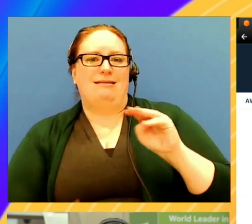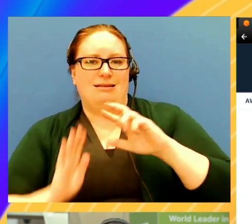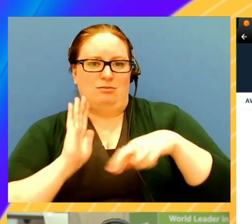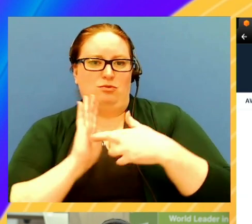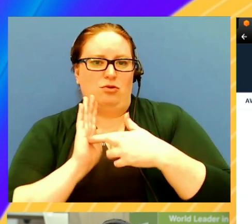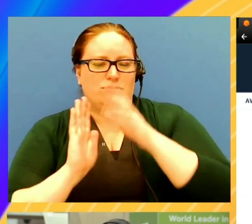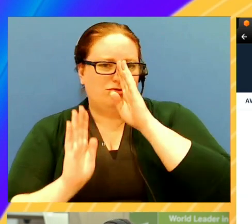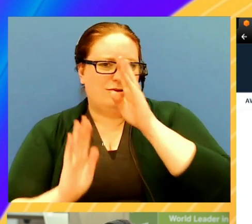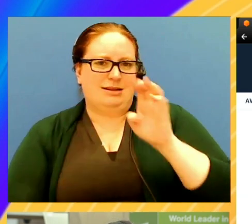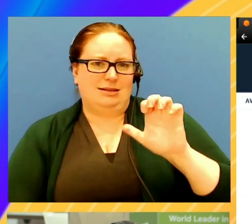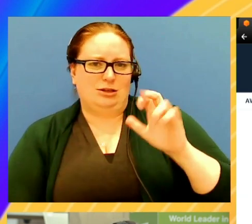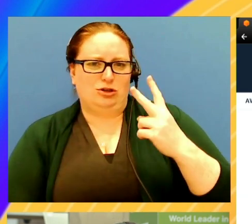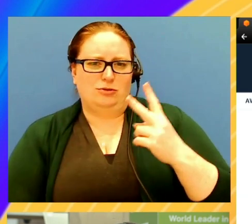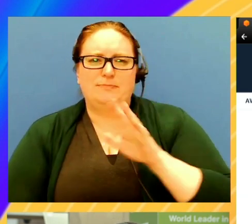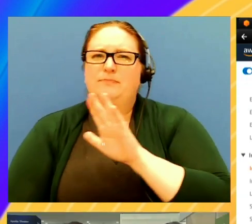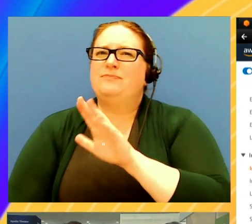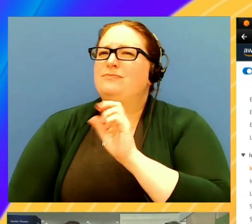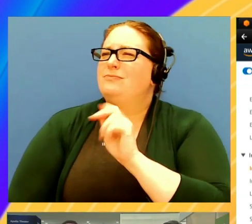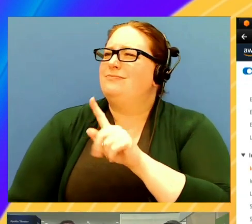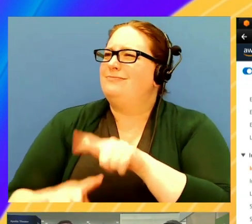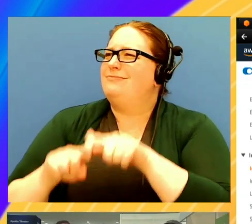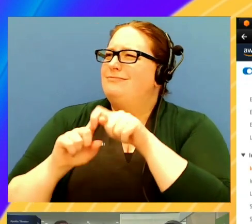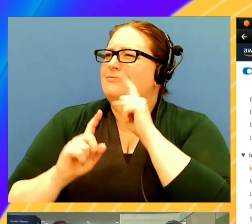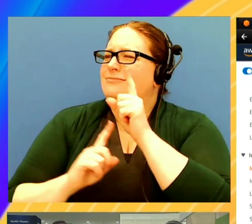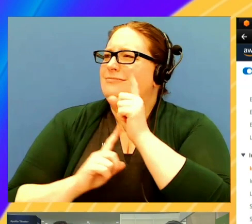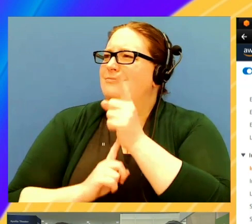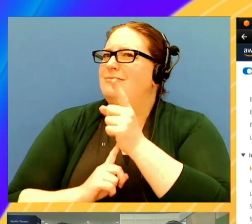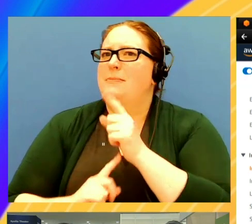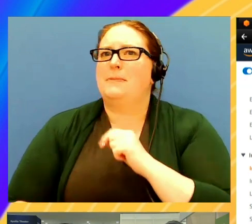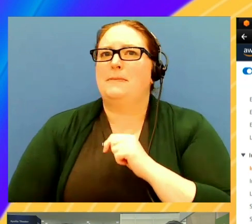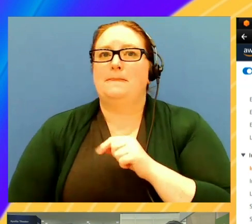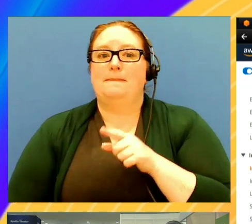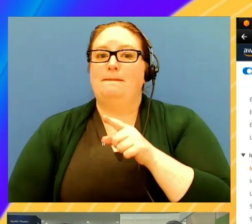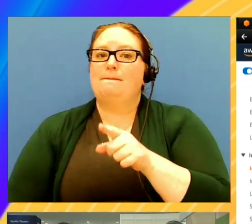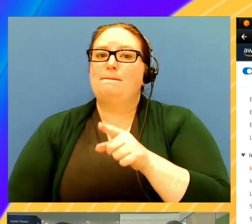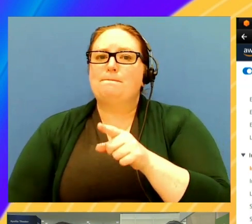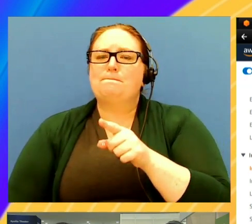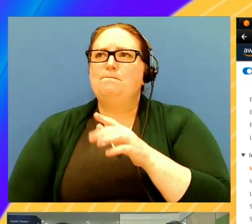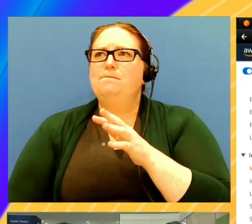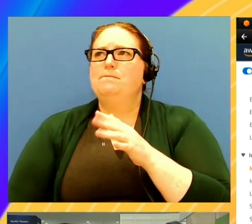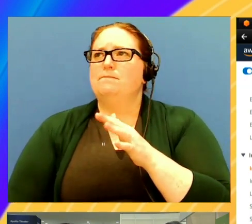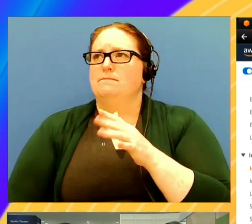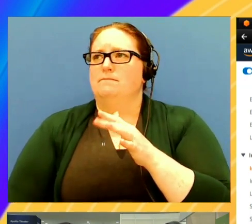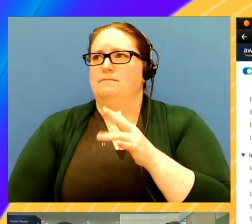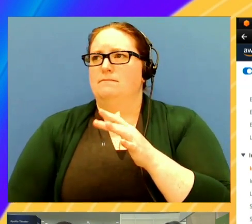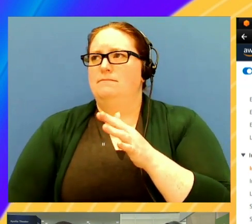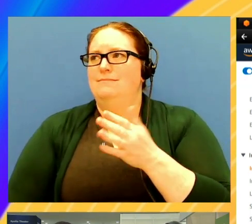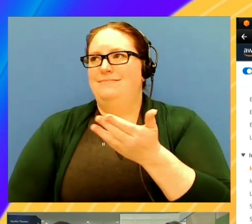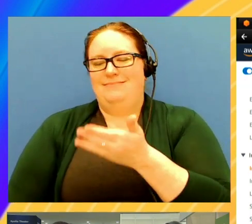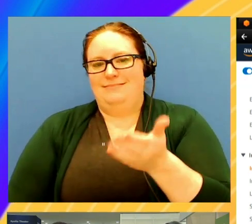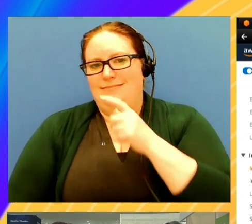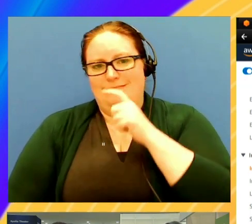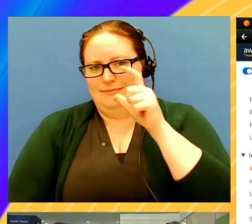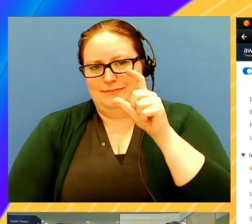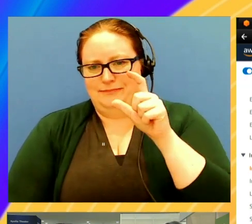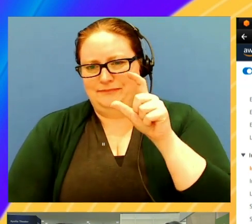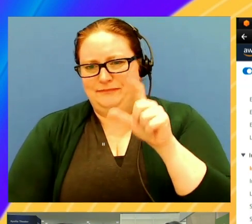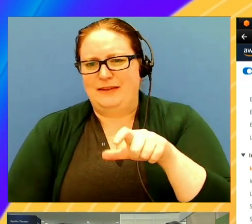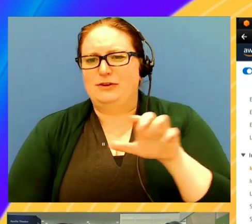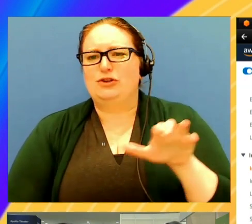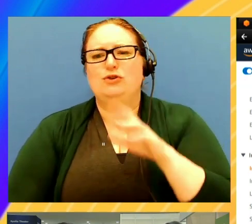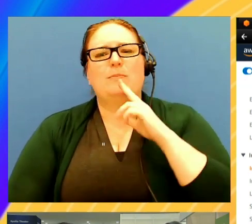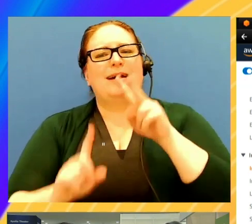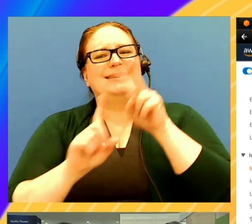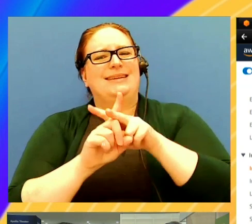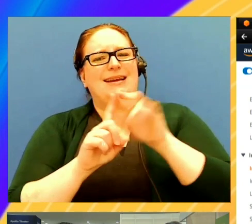EC2. All right, let me stop you for a second. Even though you're painting this picture of this is a step you don't have to do, assigning that